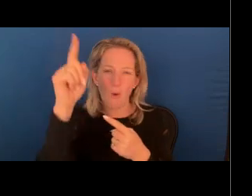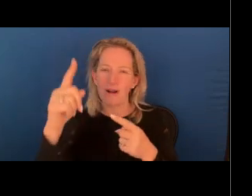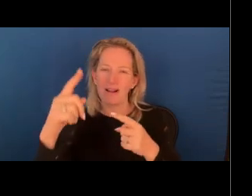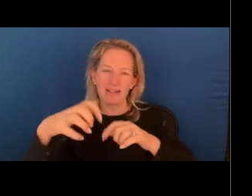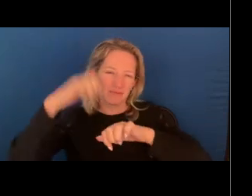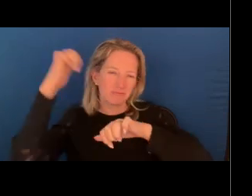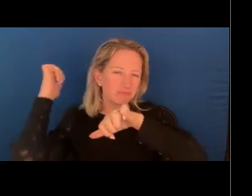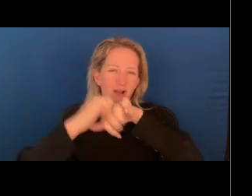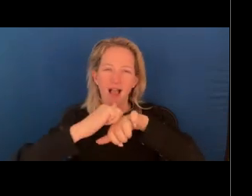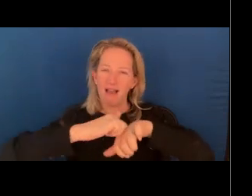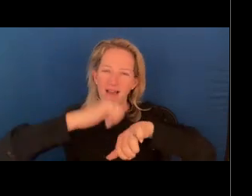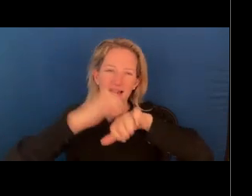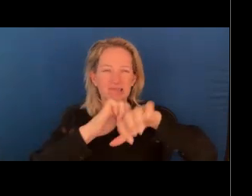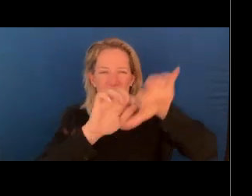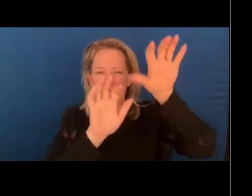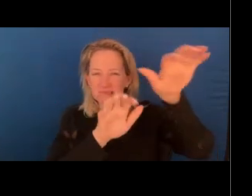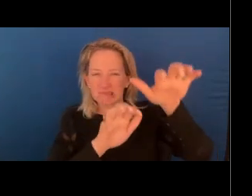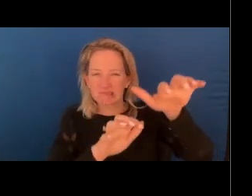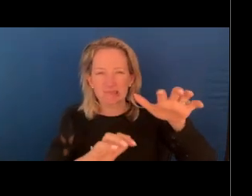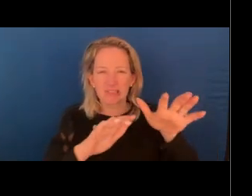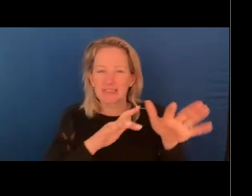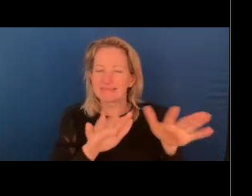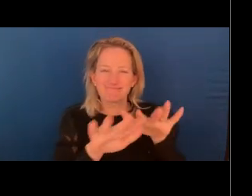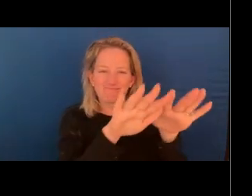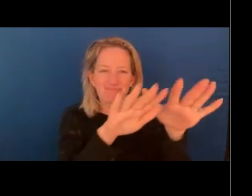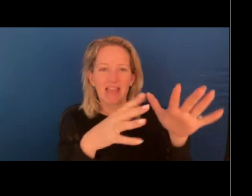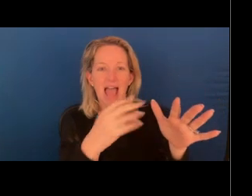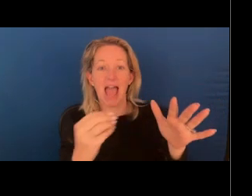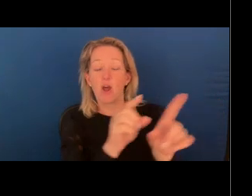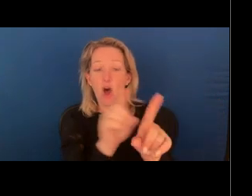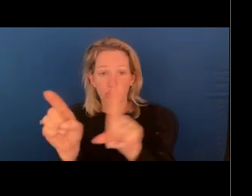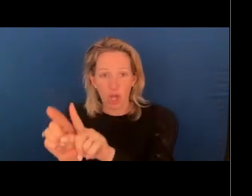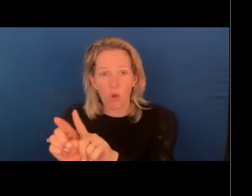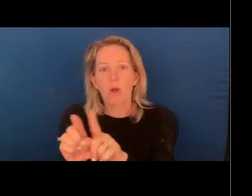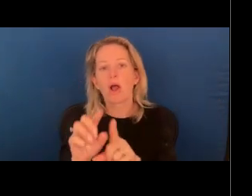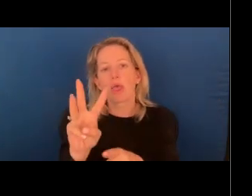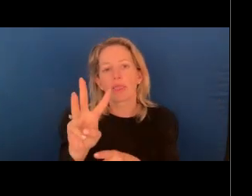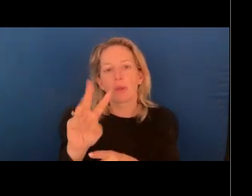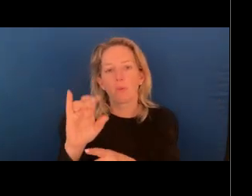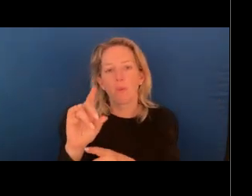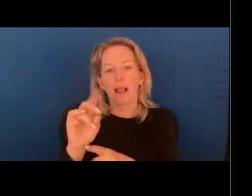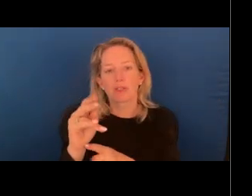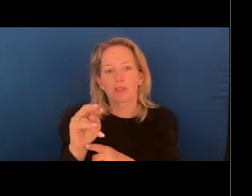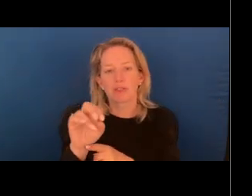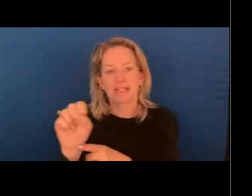coastline is under the Wilderness Act. So there's a lot of